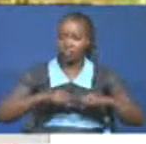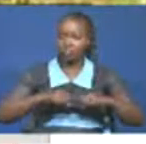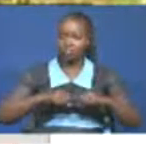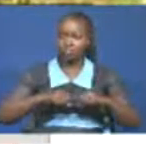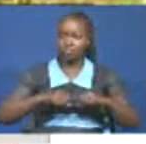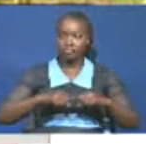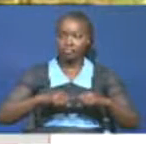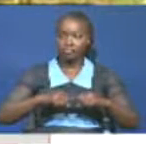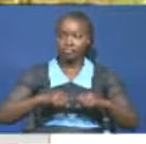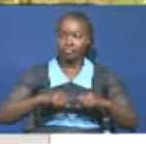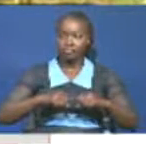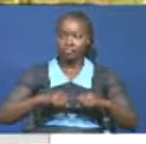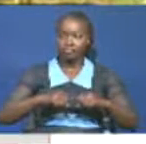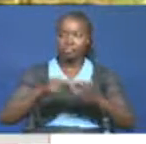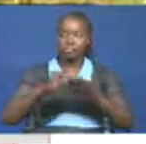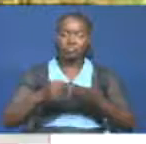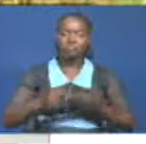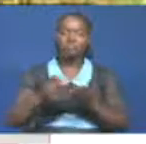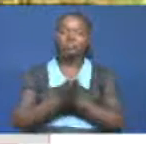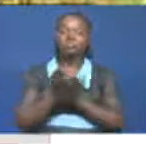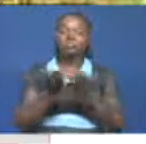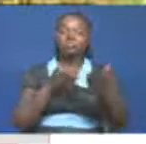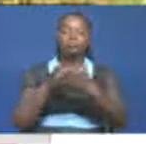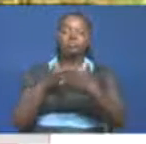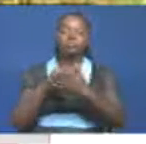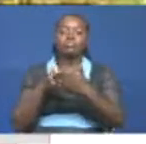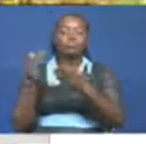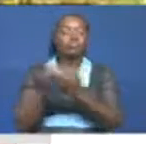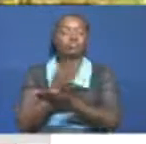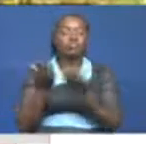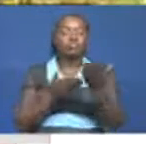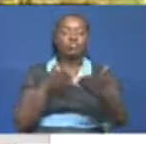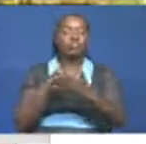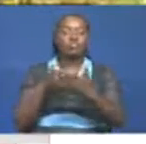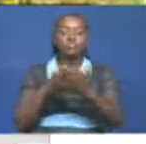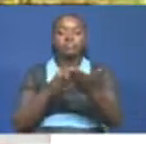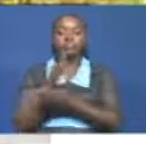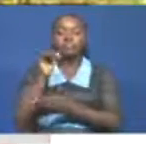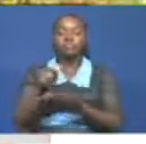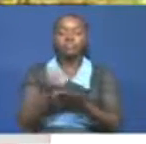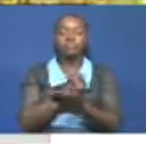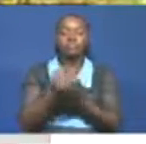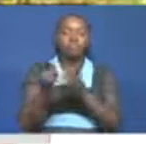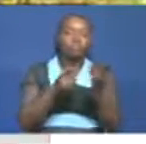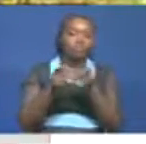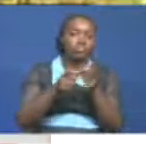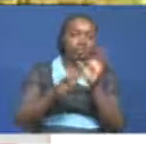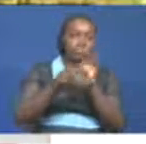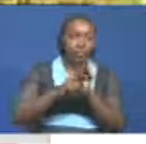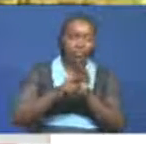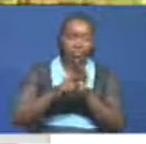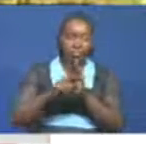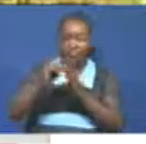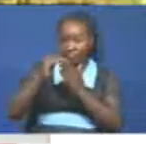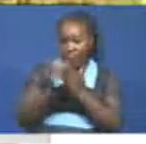some of the areas they discussed on were trade barriers, removing of these trade barriers, ensuring that the visa restrictions and visa requirements